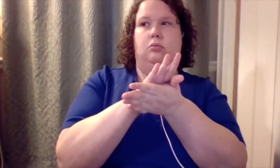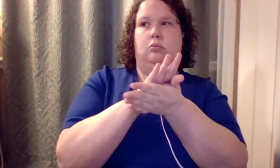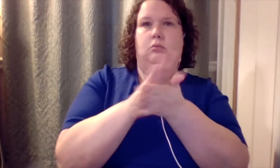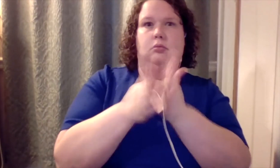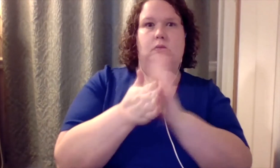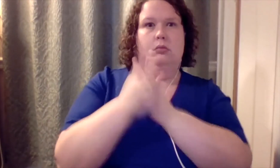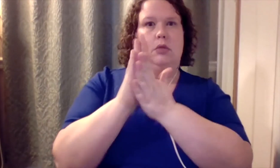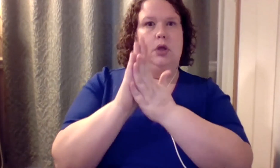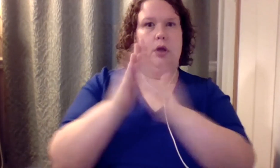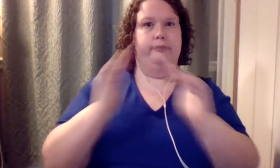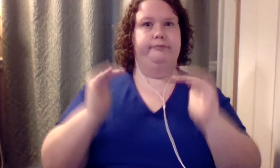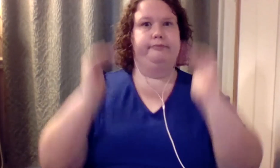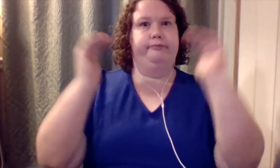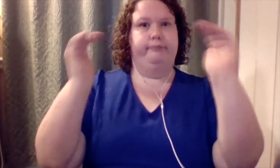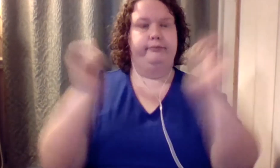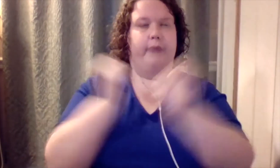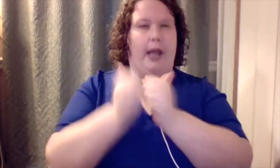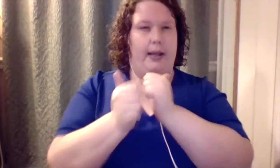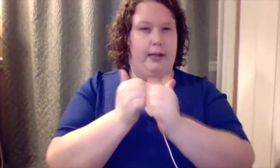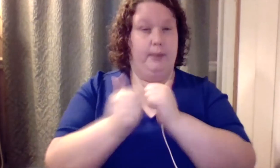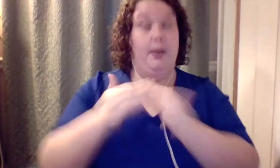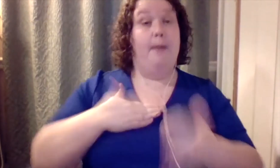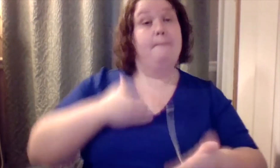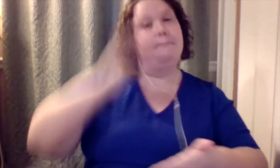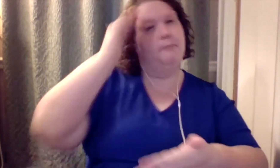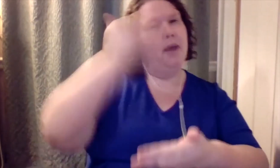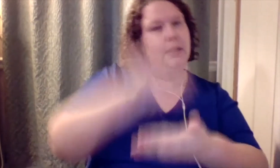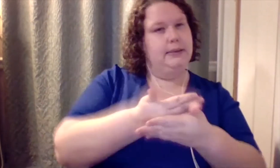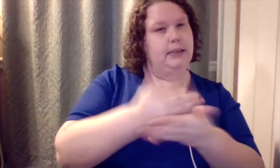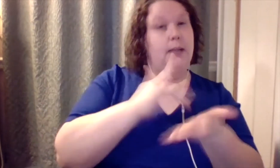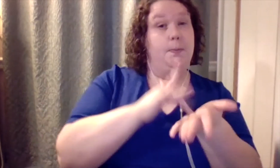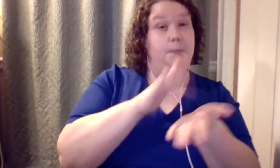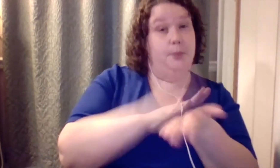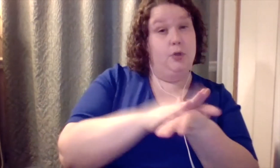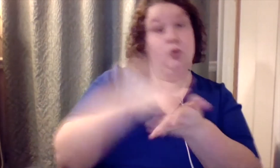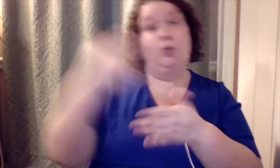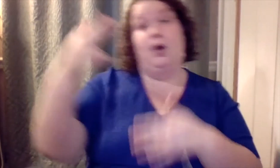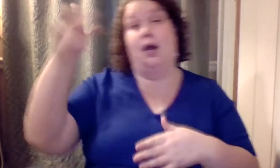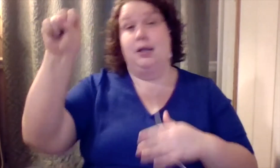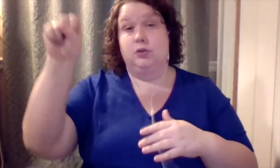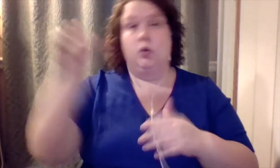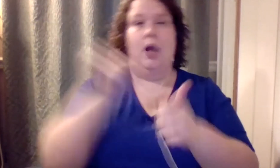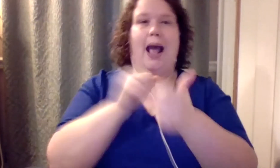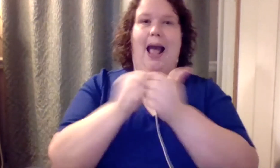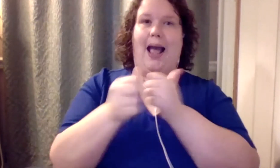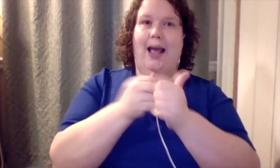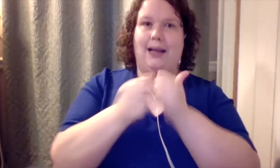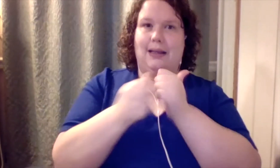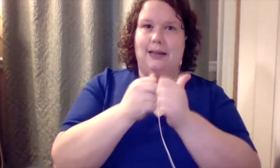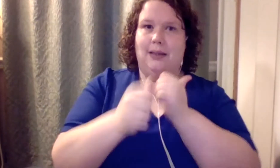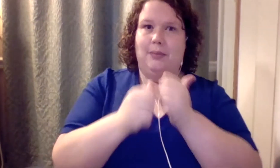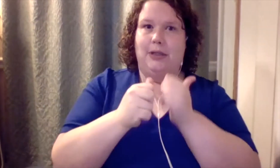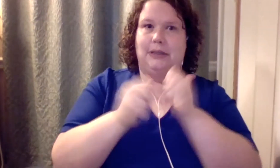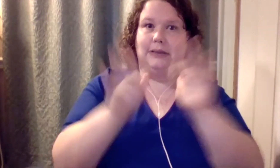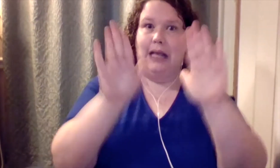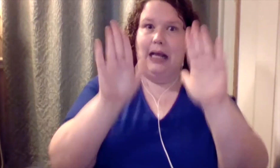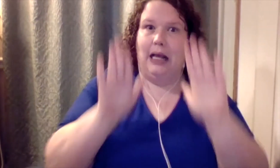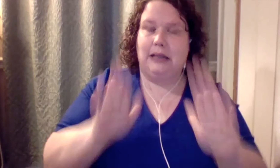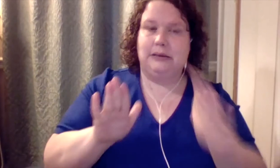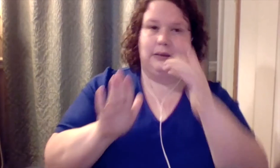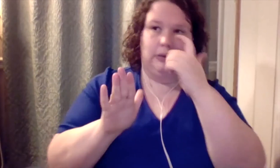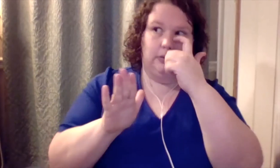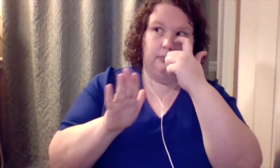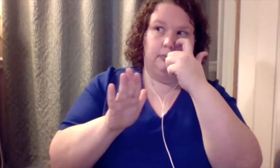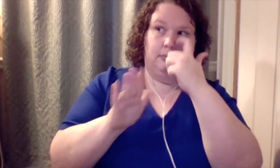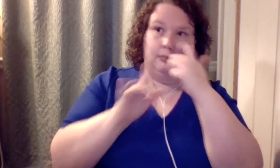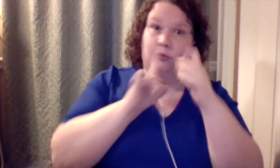son at the middle school and high school levels, what a difference that makes. So I just would be more curious to know.